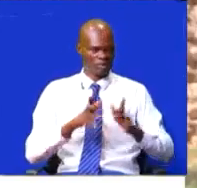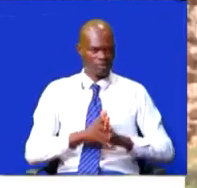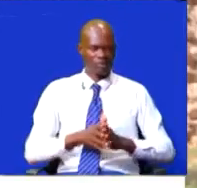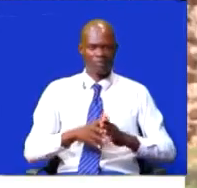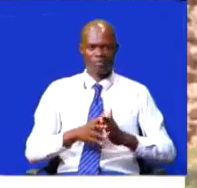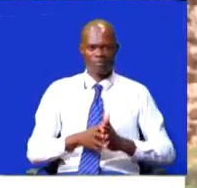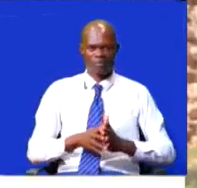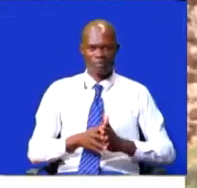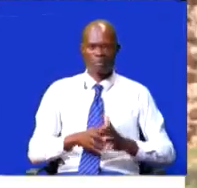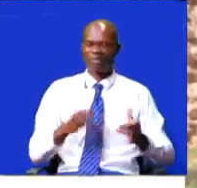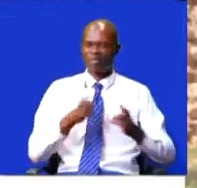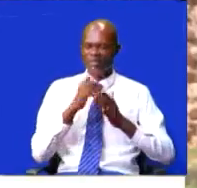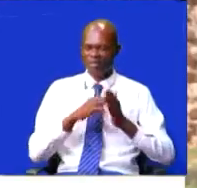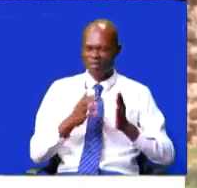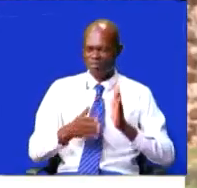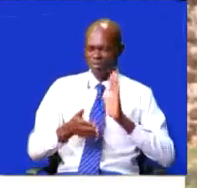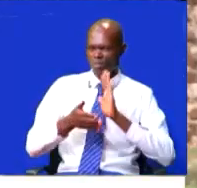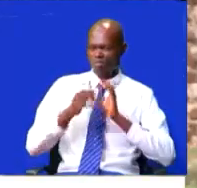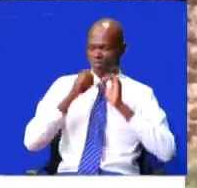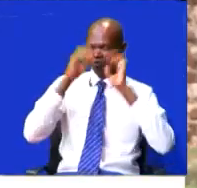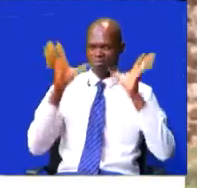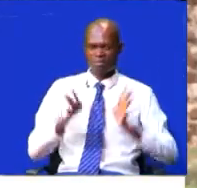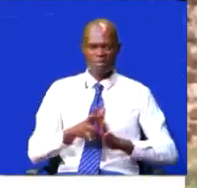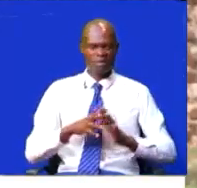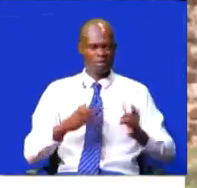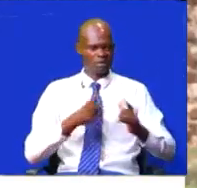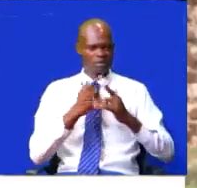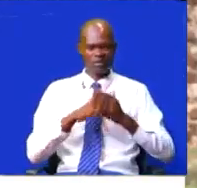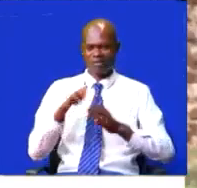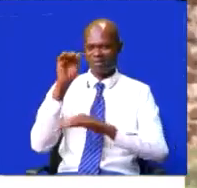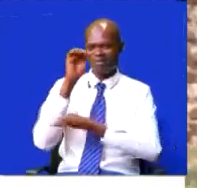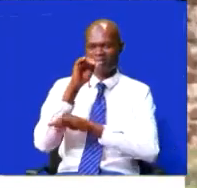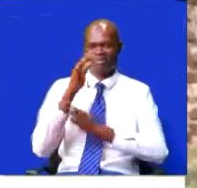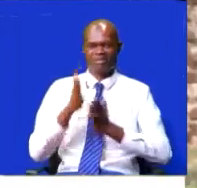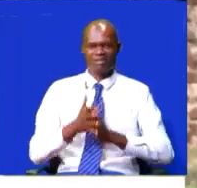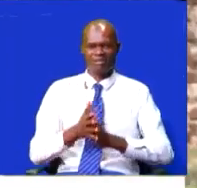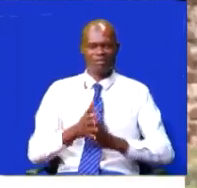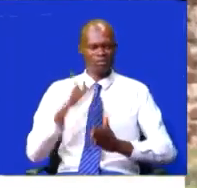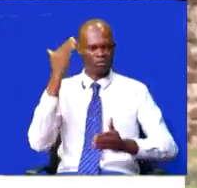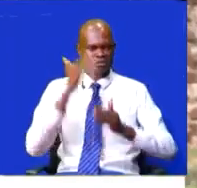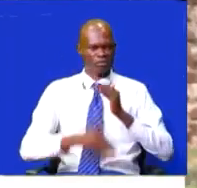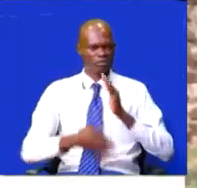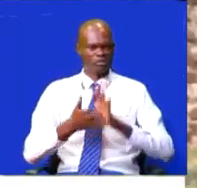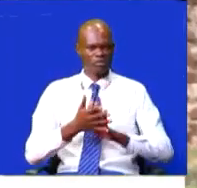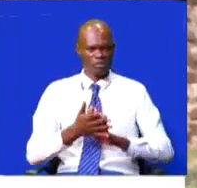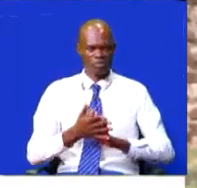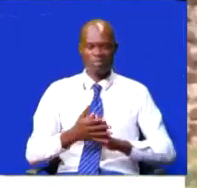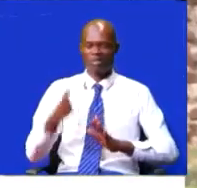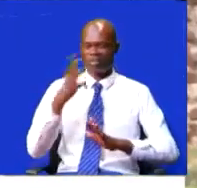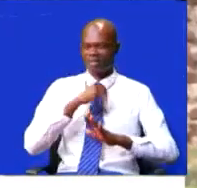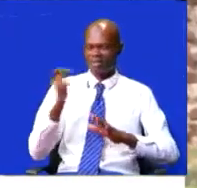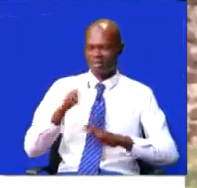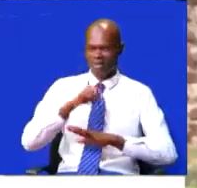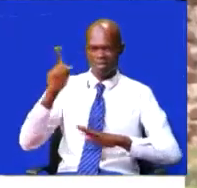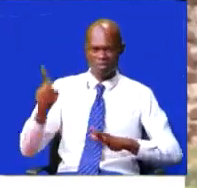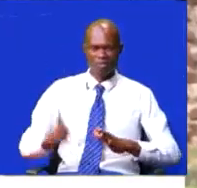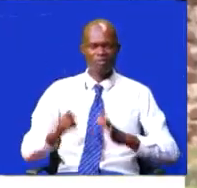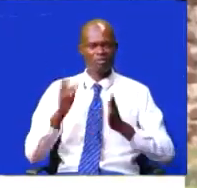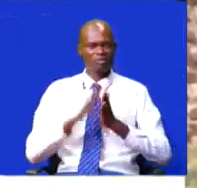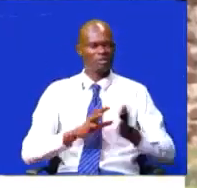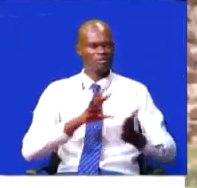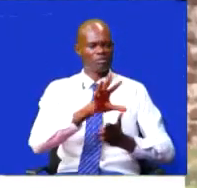when very abruptly and out of the blues, he was asked to stop and the exam questions retrieved from